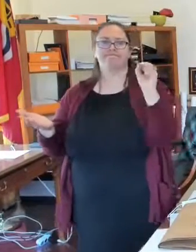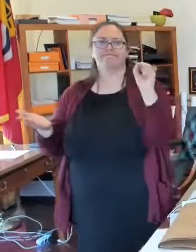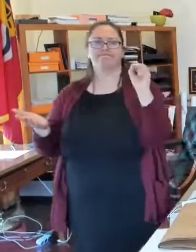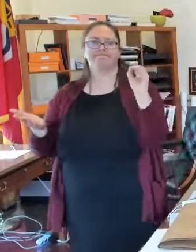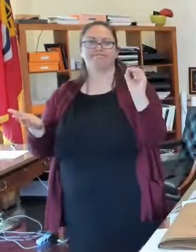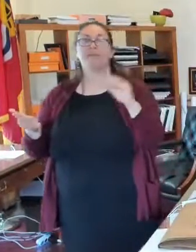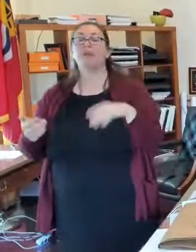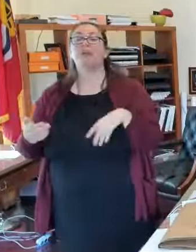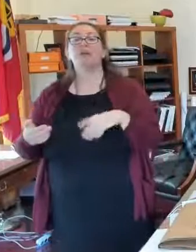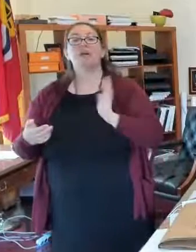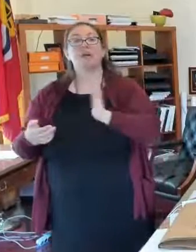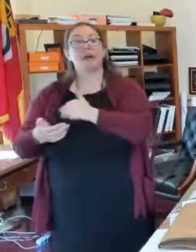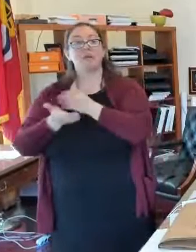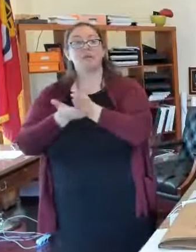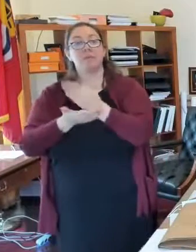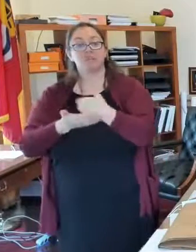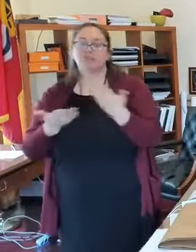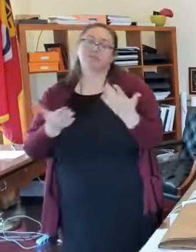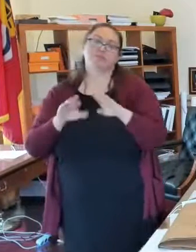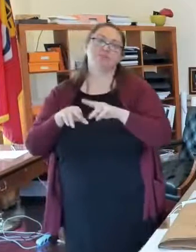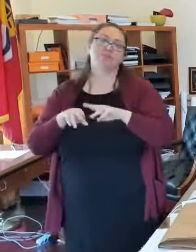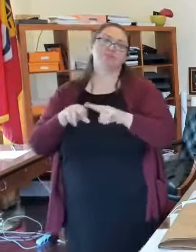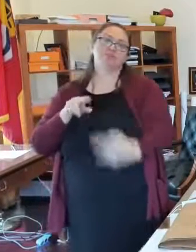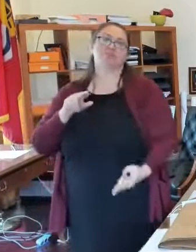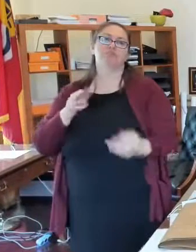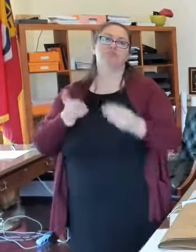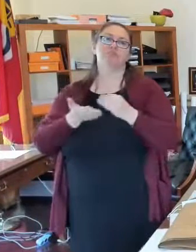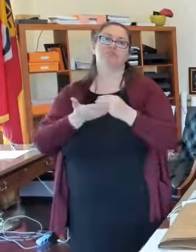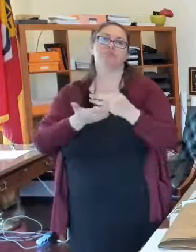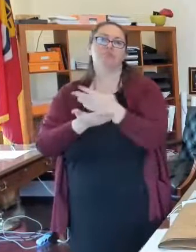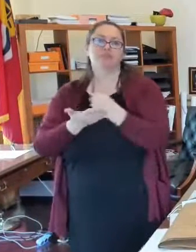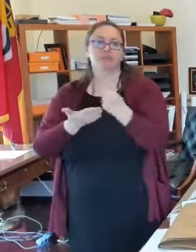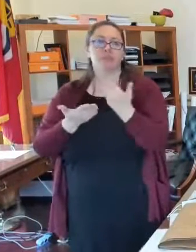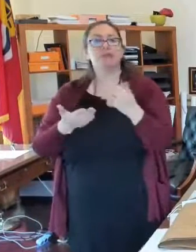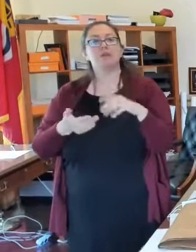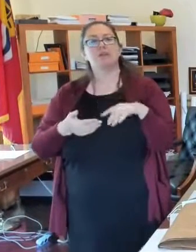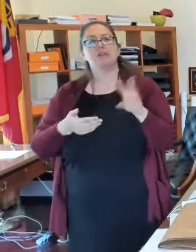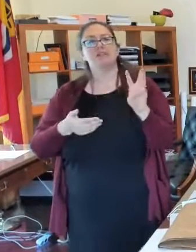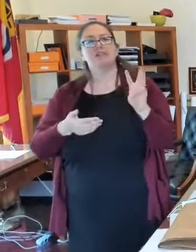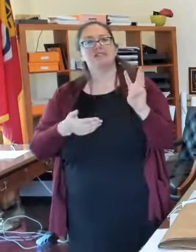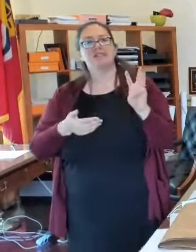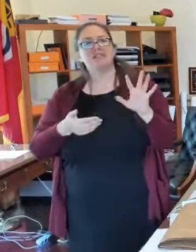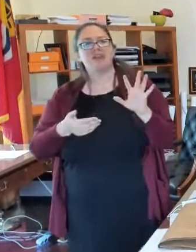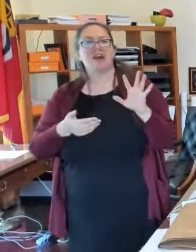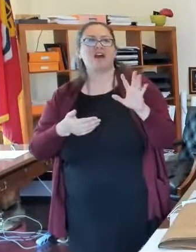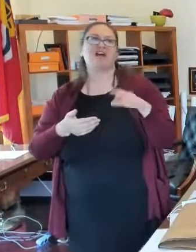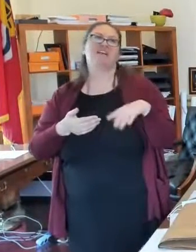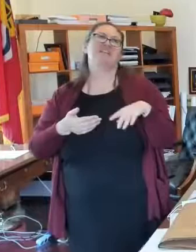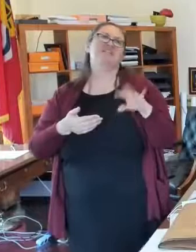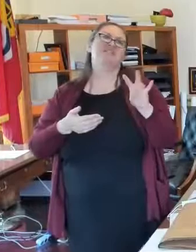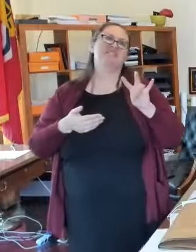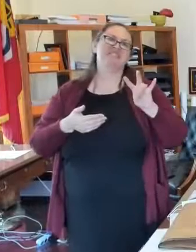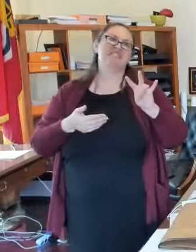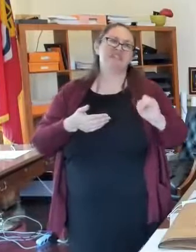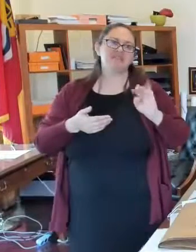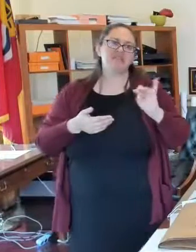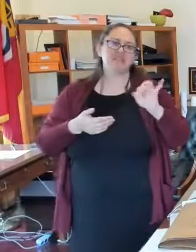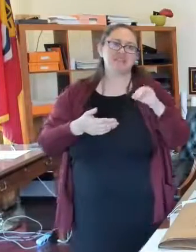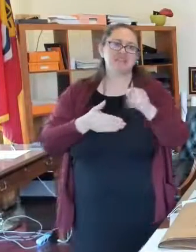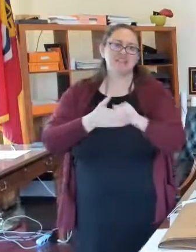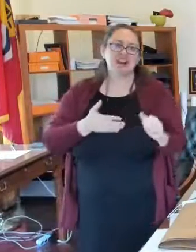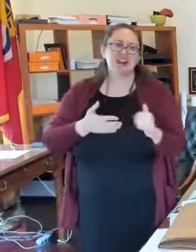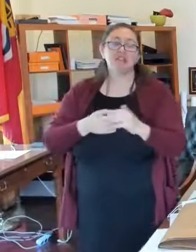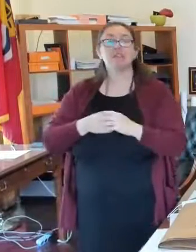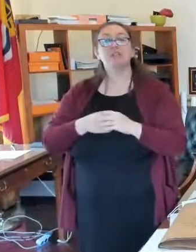are looking at potentially lost revenue in the city of St. Louis, $65–70 million. That's sales tax,